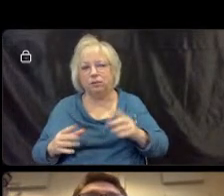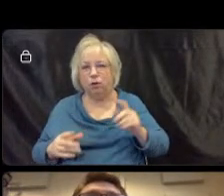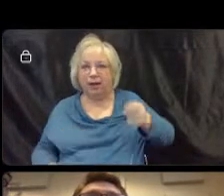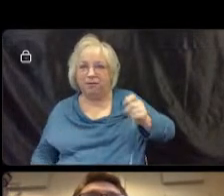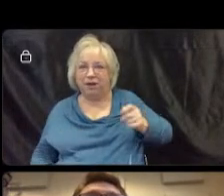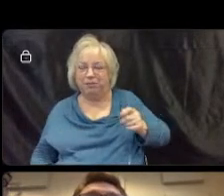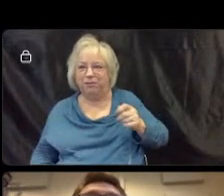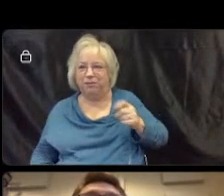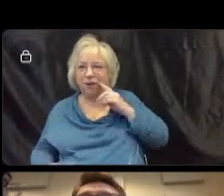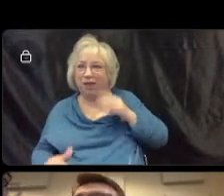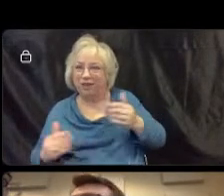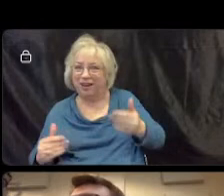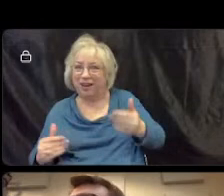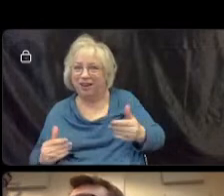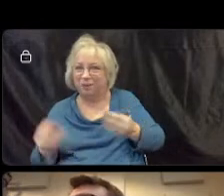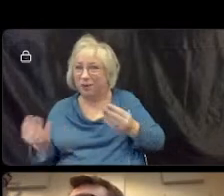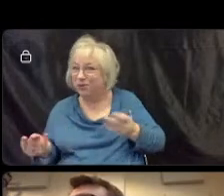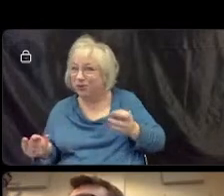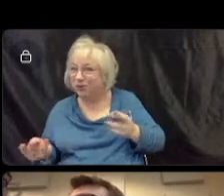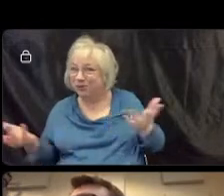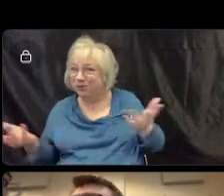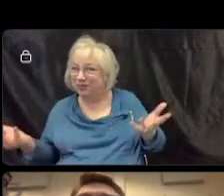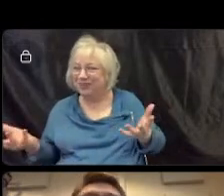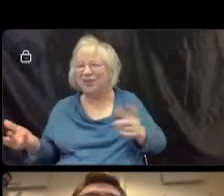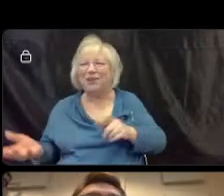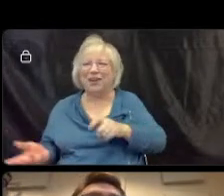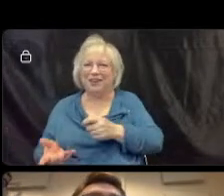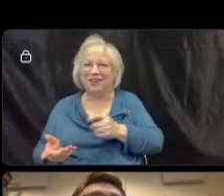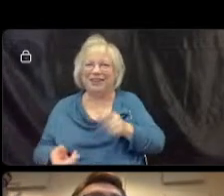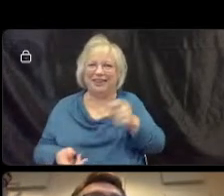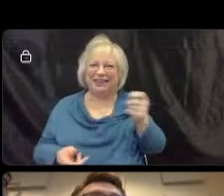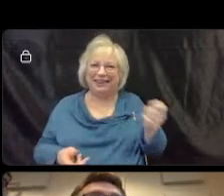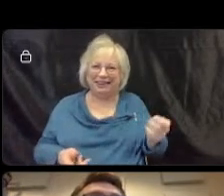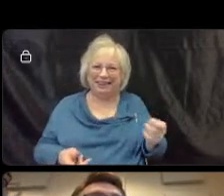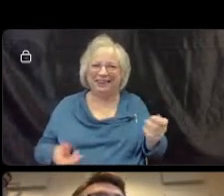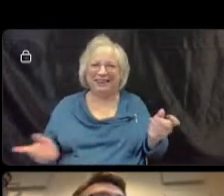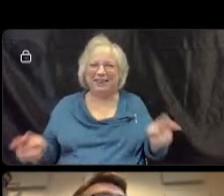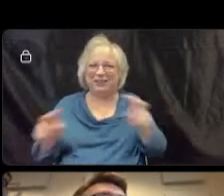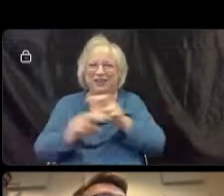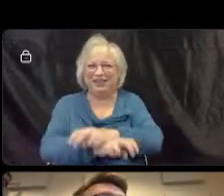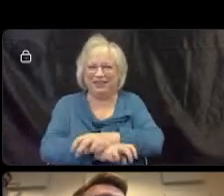the next motion? All right. Switch seats.